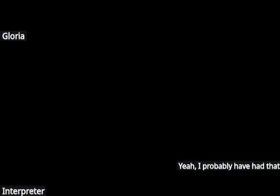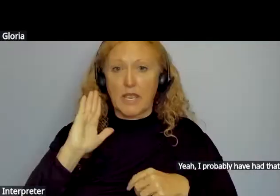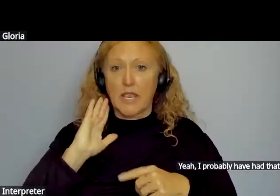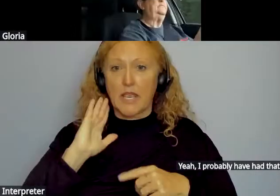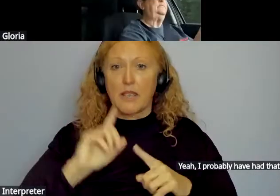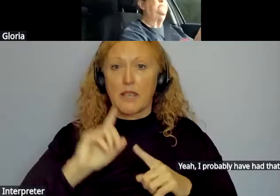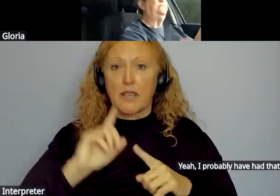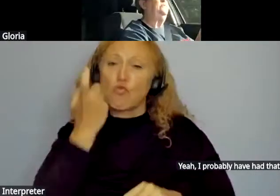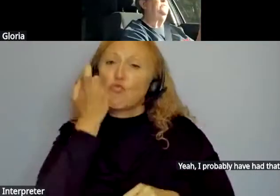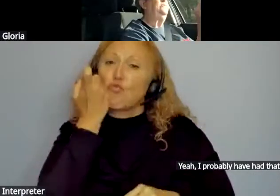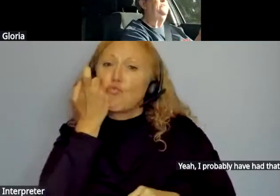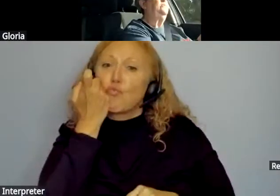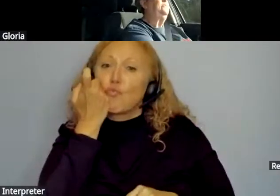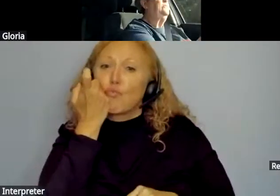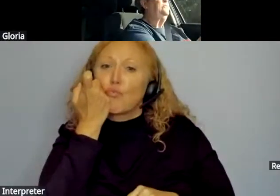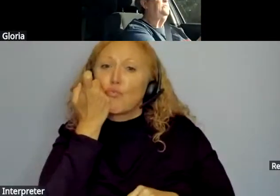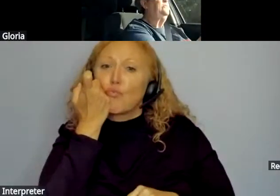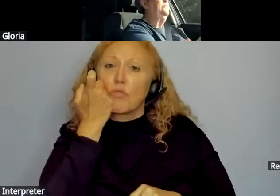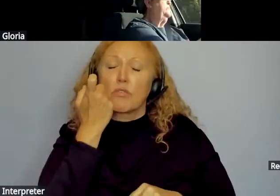recent.